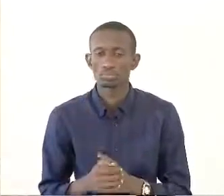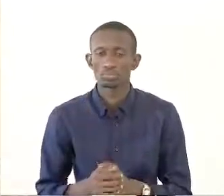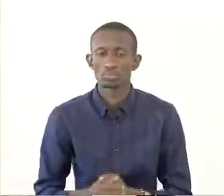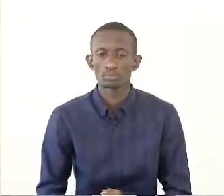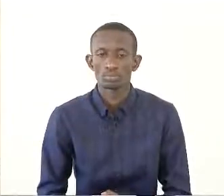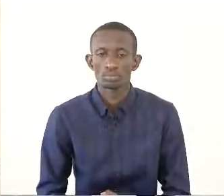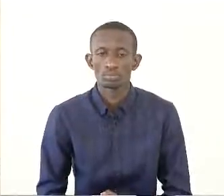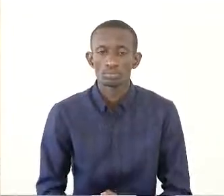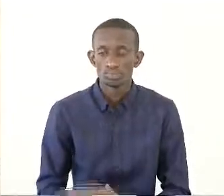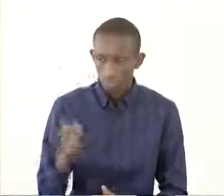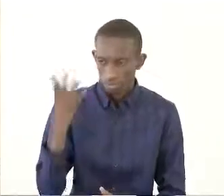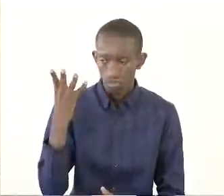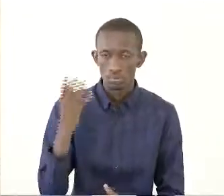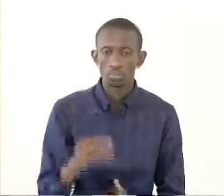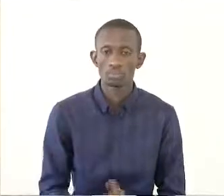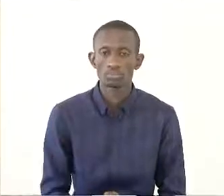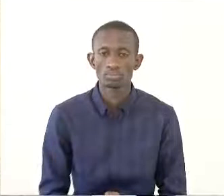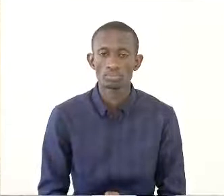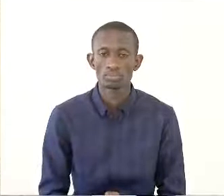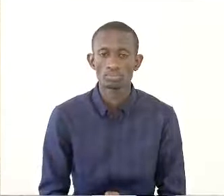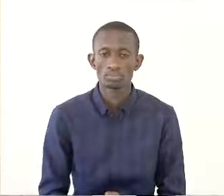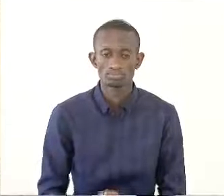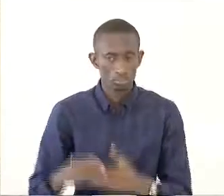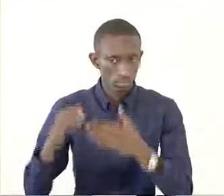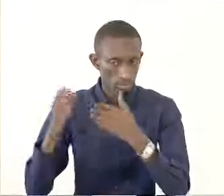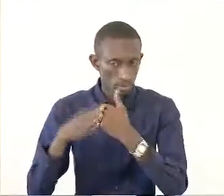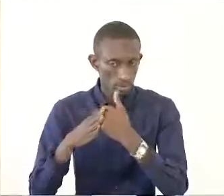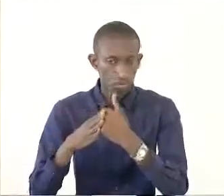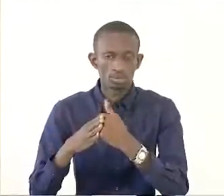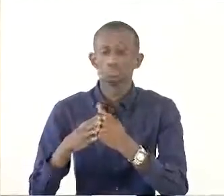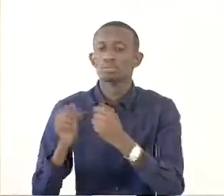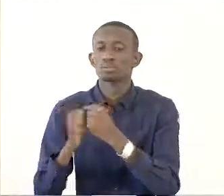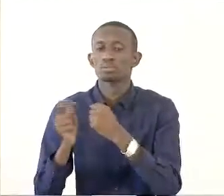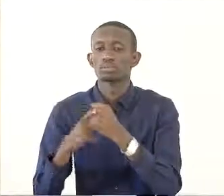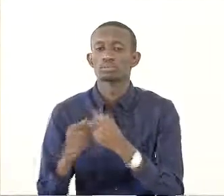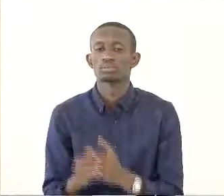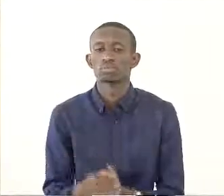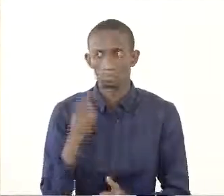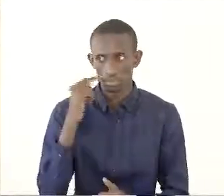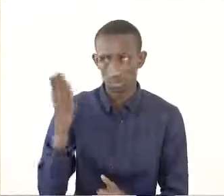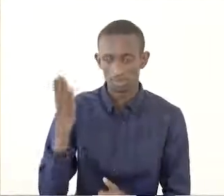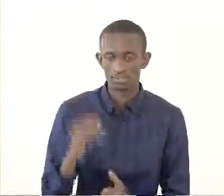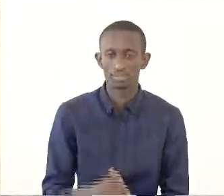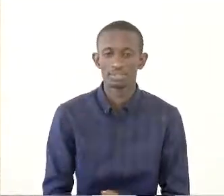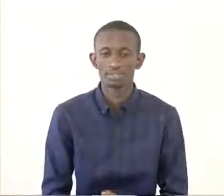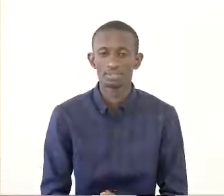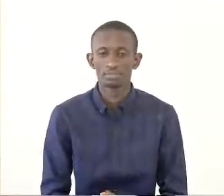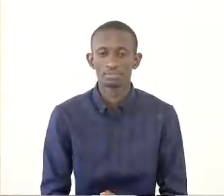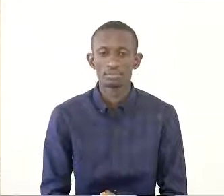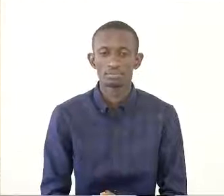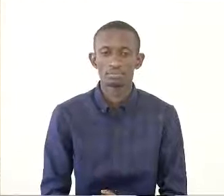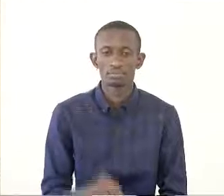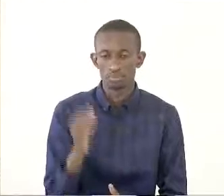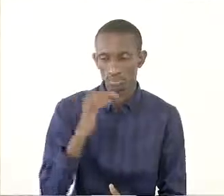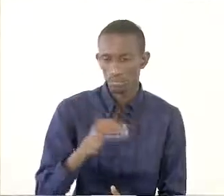This. Here you get 4 because it is squared. Here you get 9. Here you get 16. Do you see this? Now you go